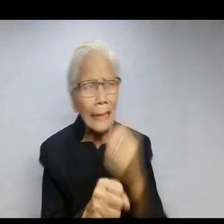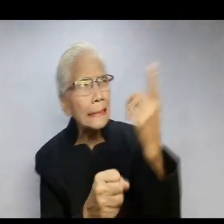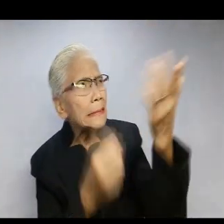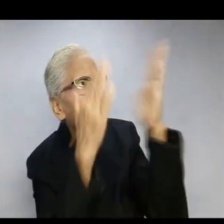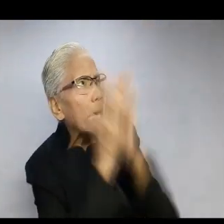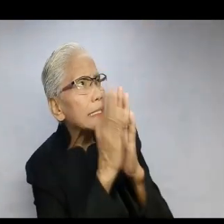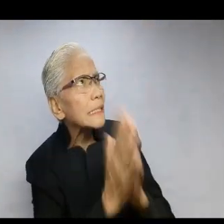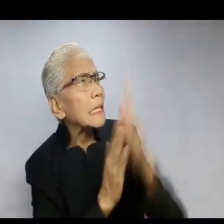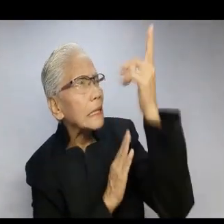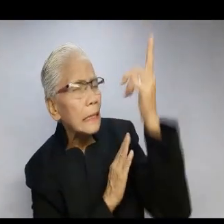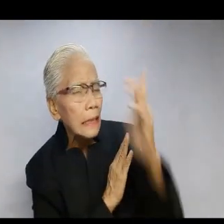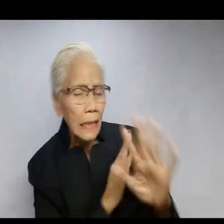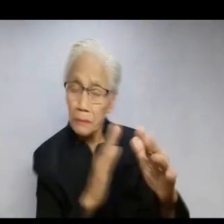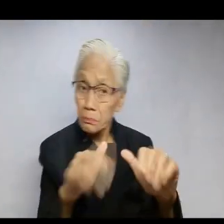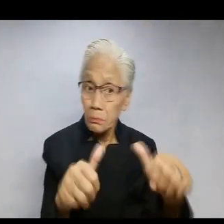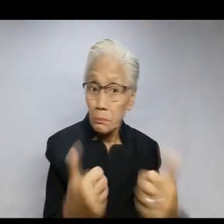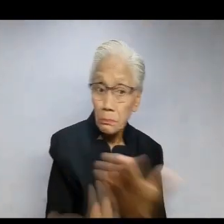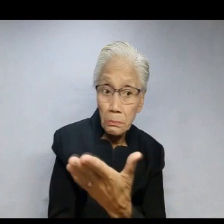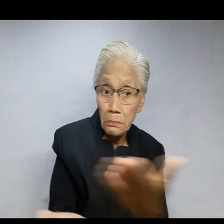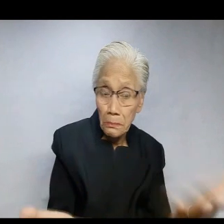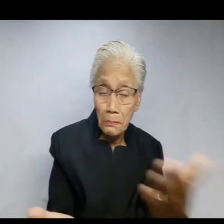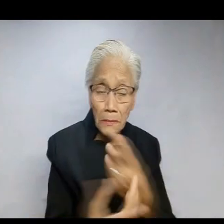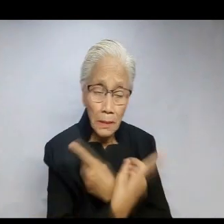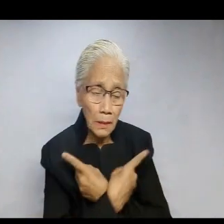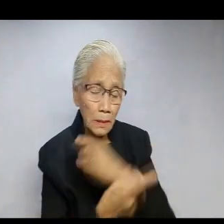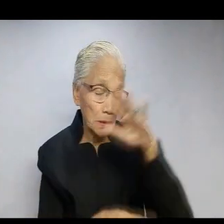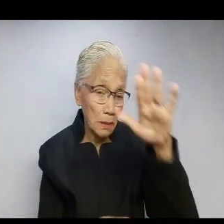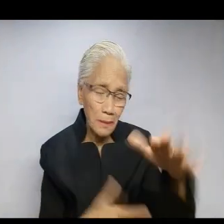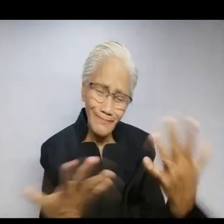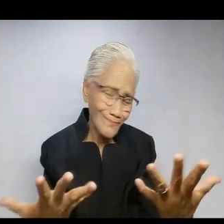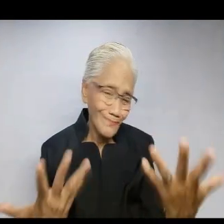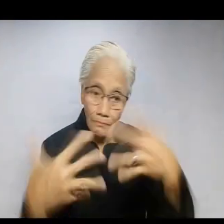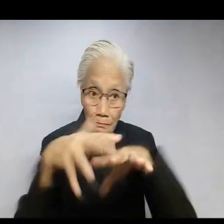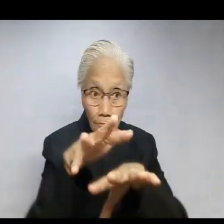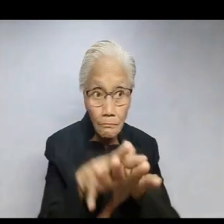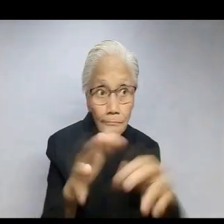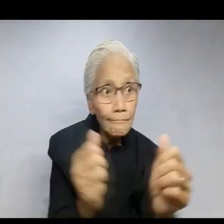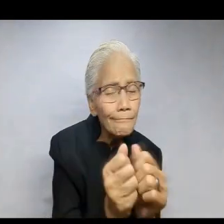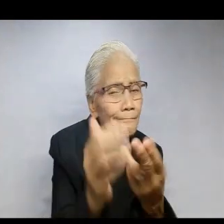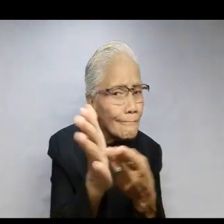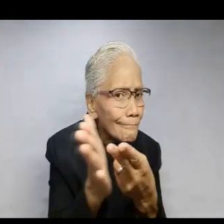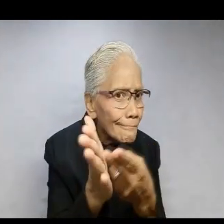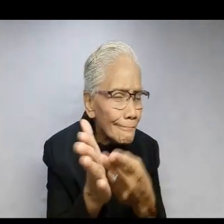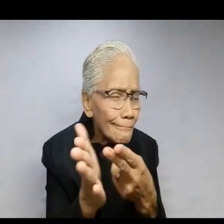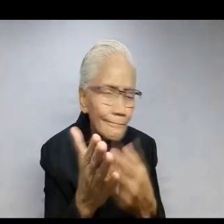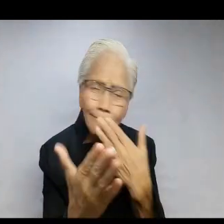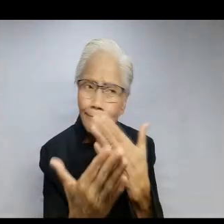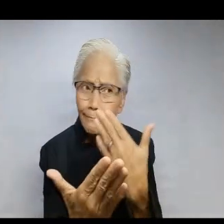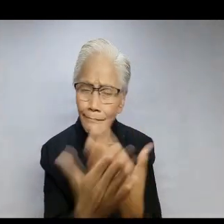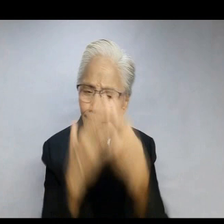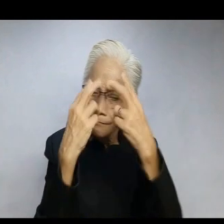Him and making Him ask you, "How are you doing, my dear child?" Engaging in